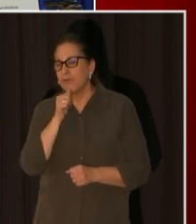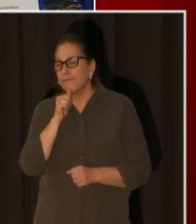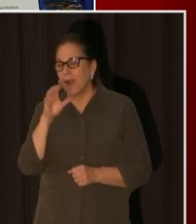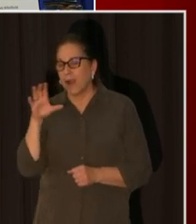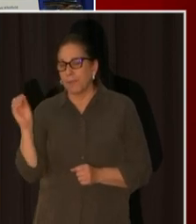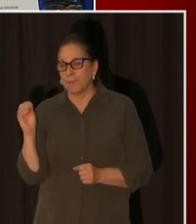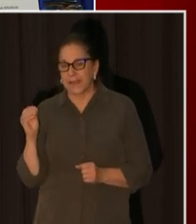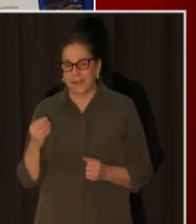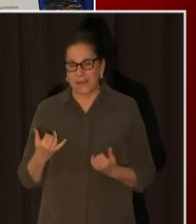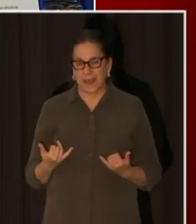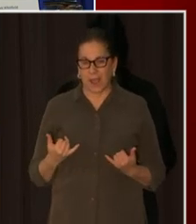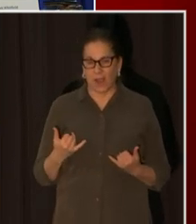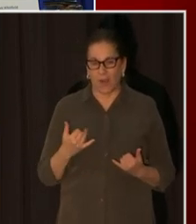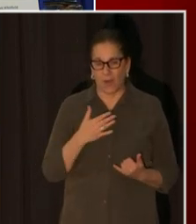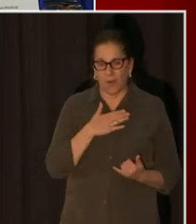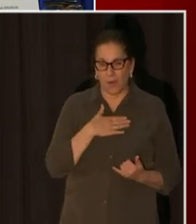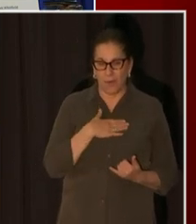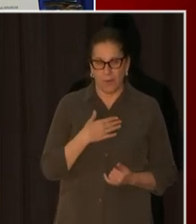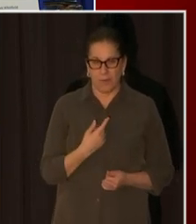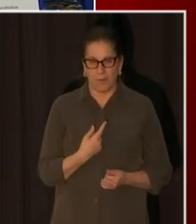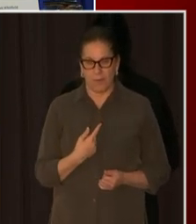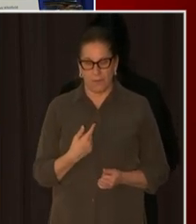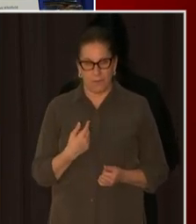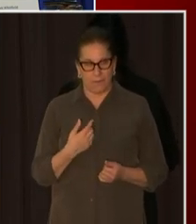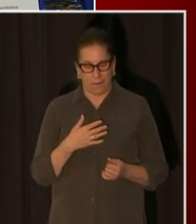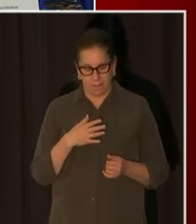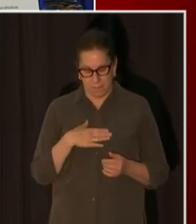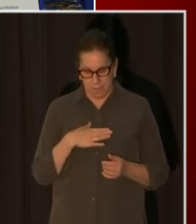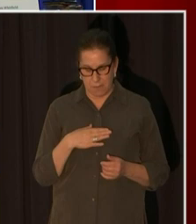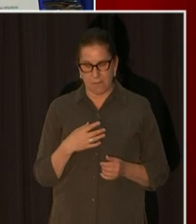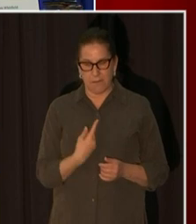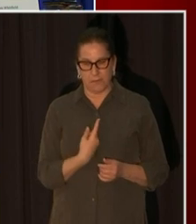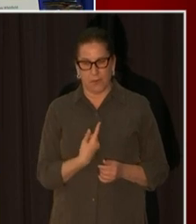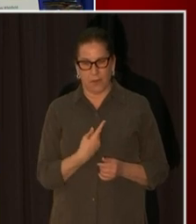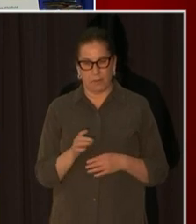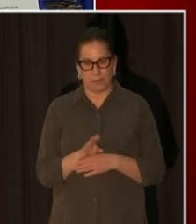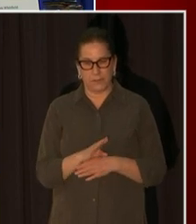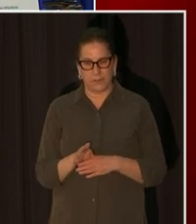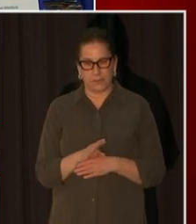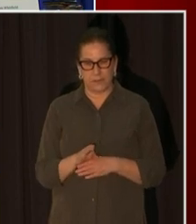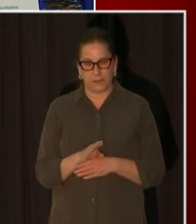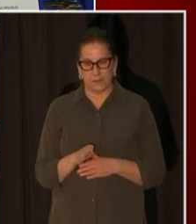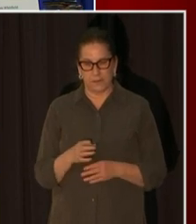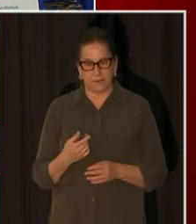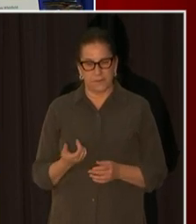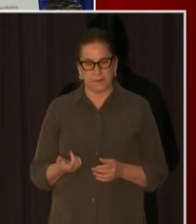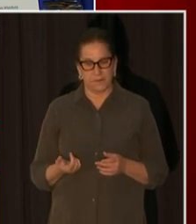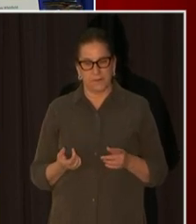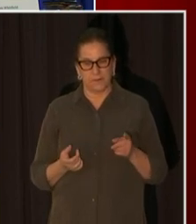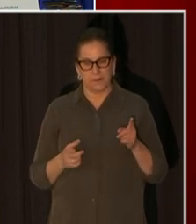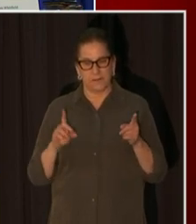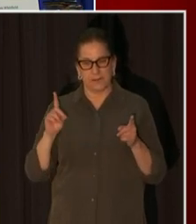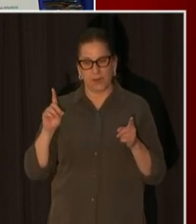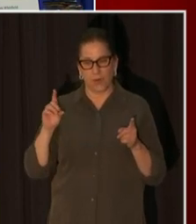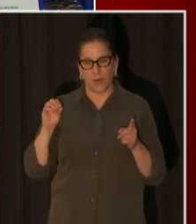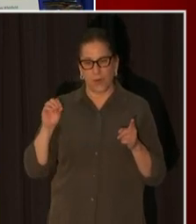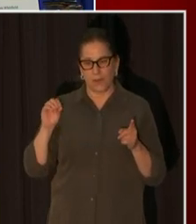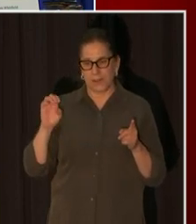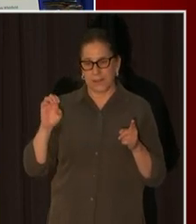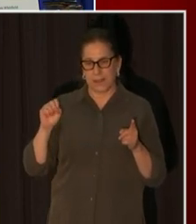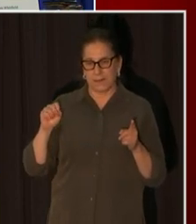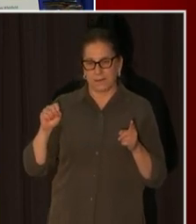perfect way to do so. Great. And actually, on that point, I'm going to put everybody on the spot. So have you filled out your